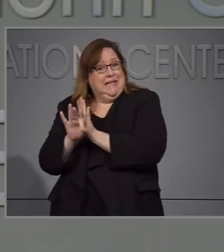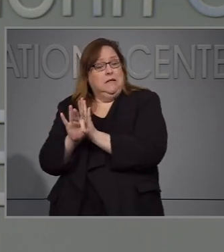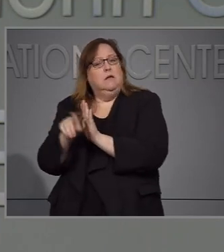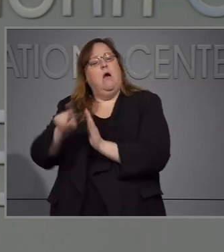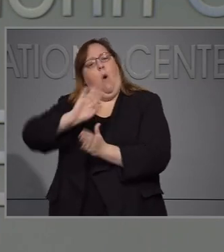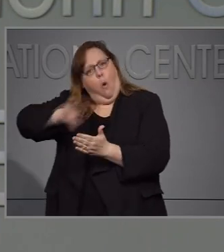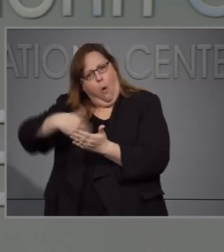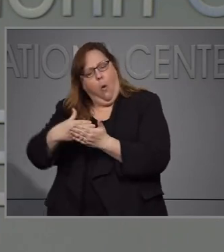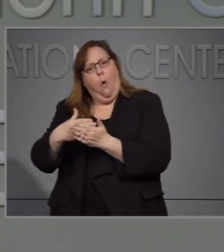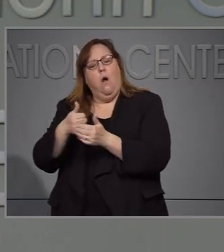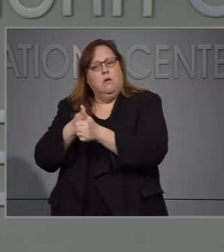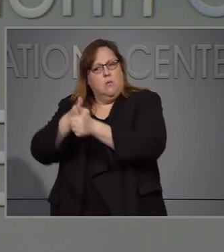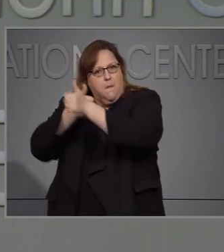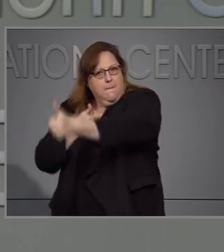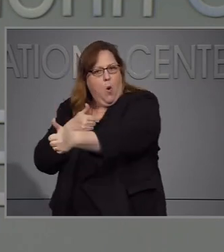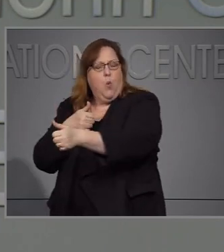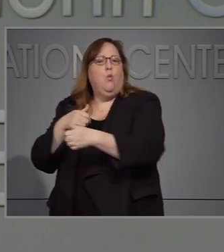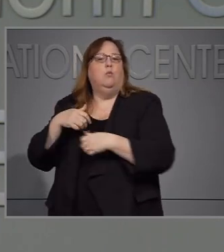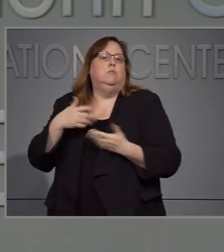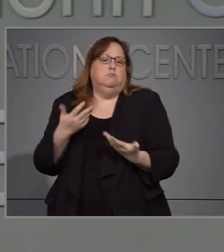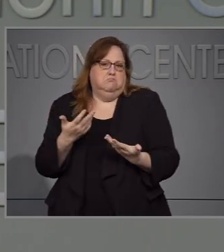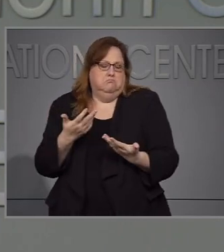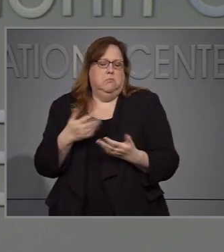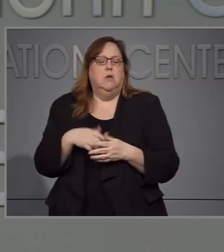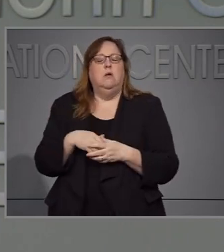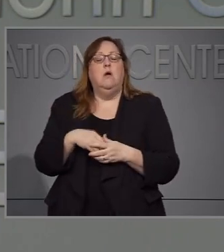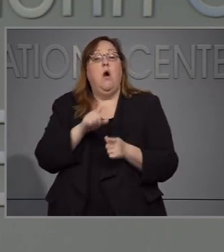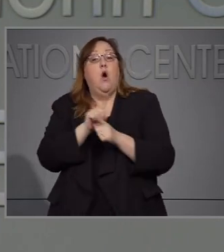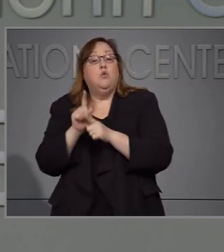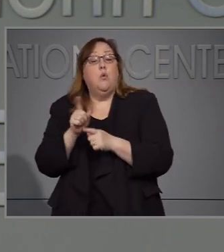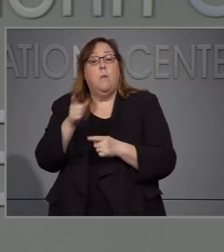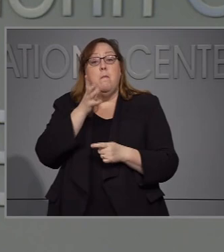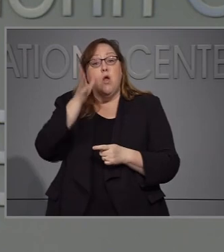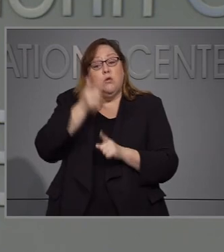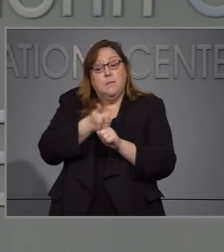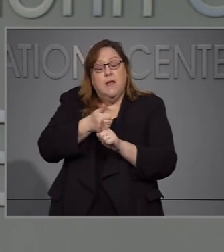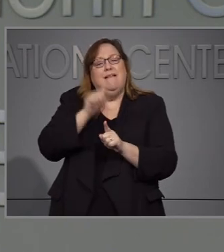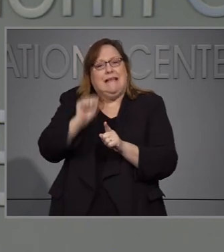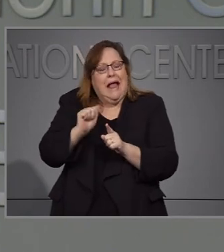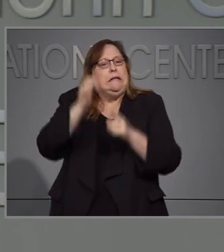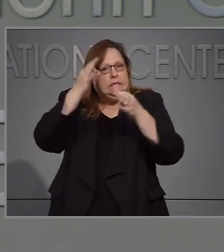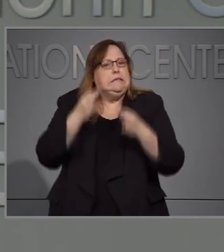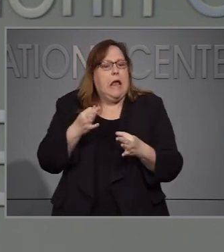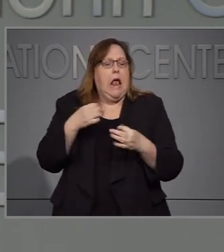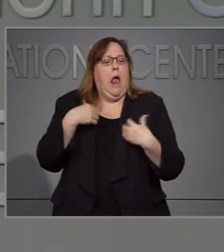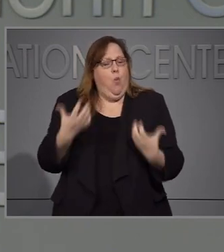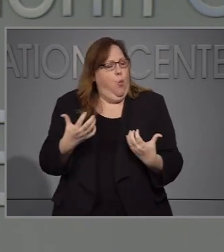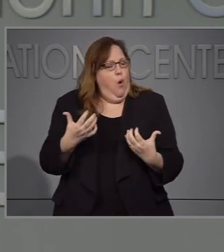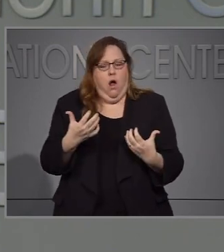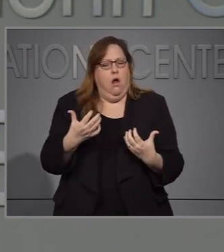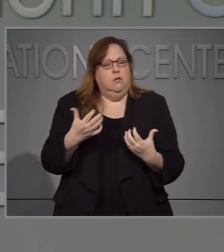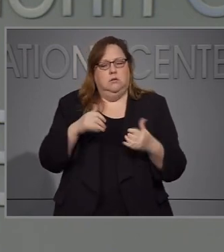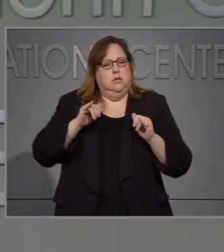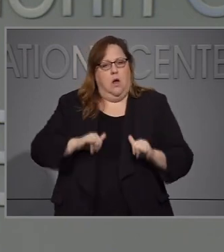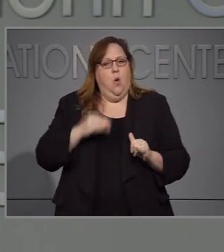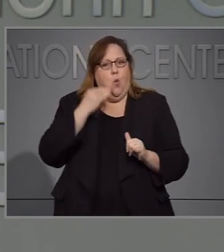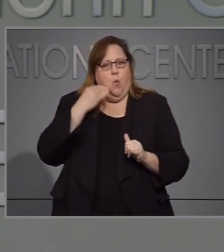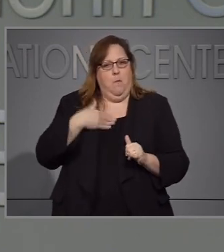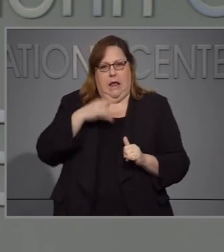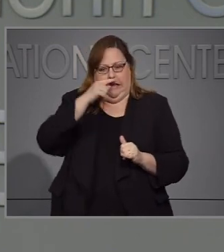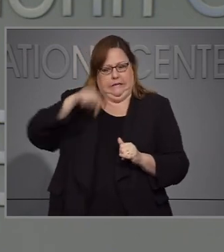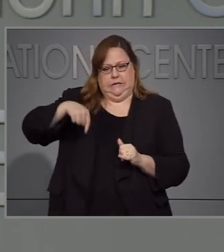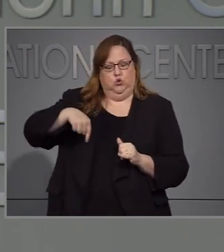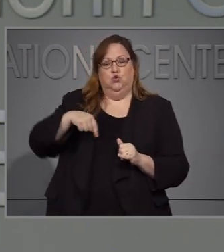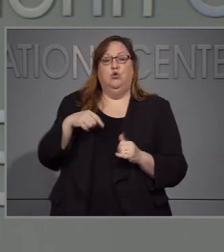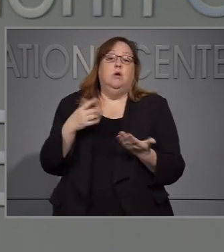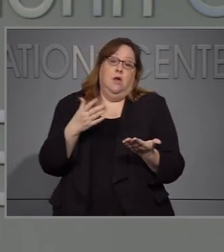of allowing parents to choose Plan C remote learning for their student, particularly if their student is high